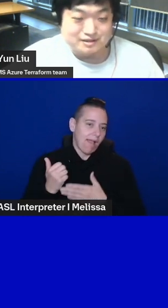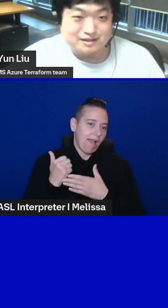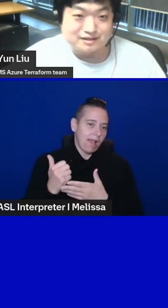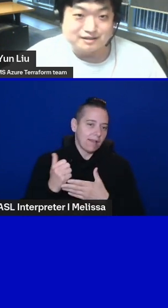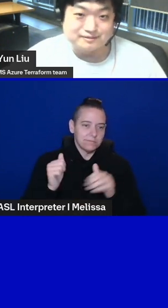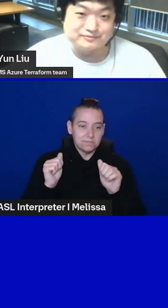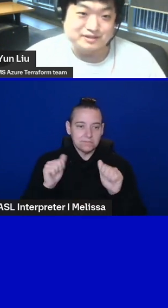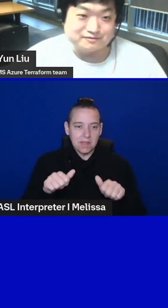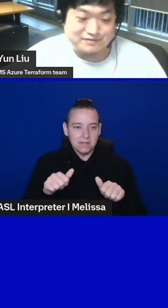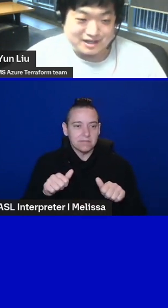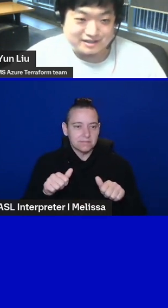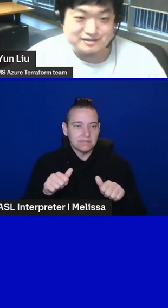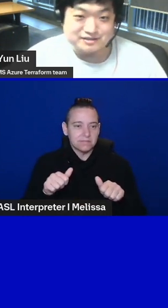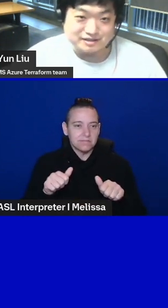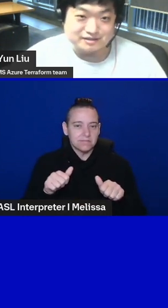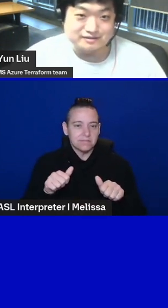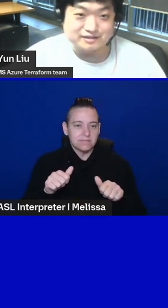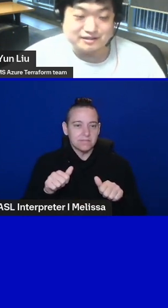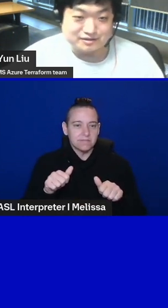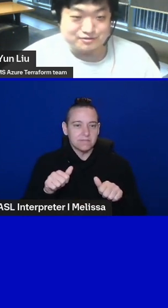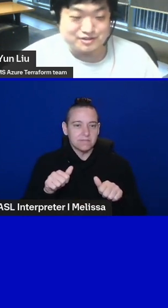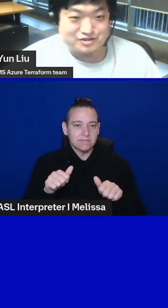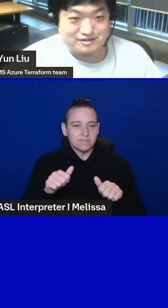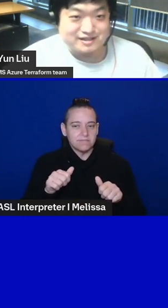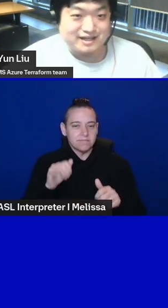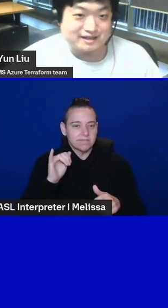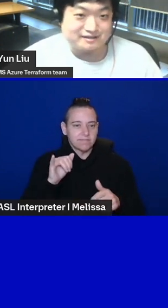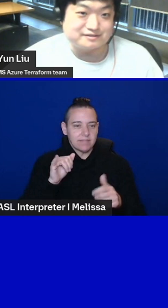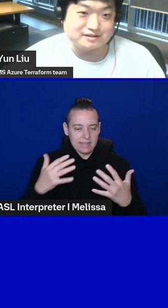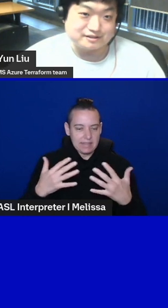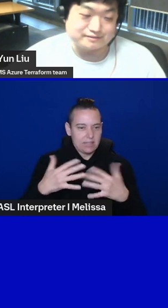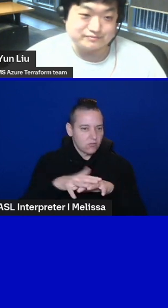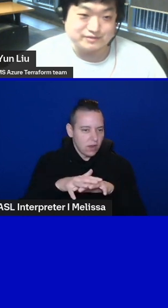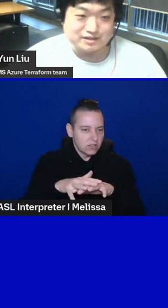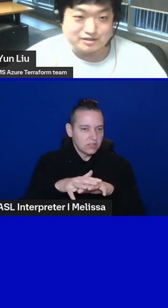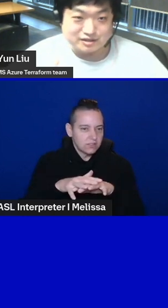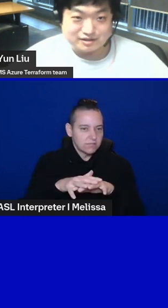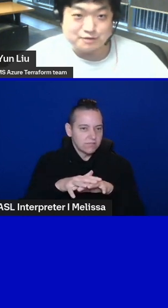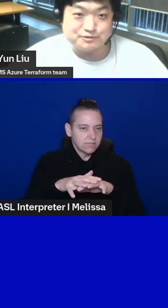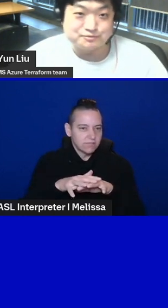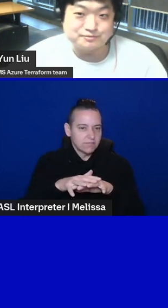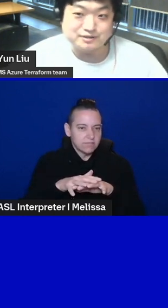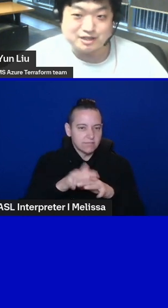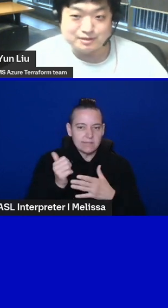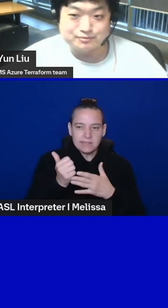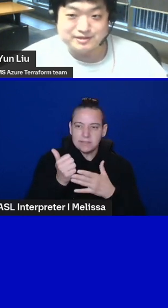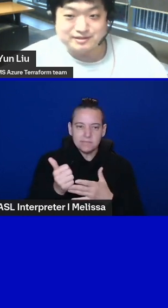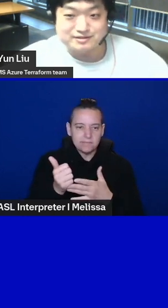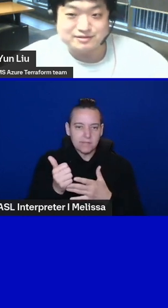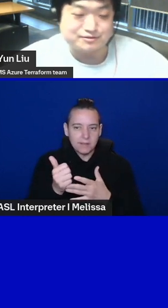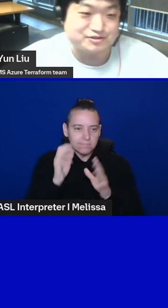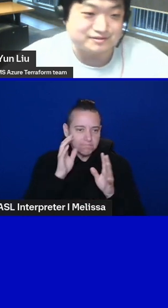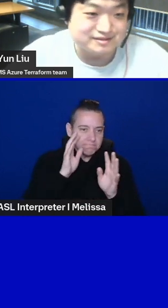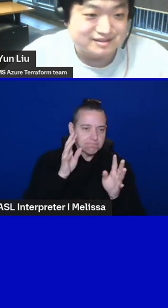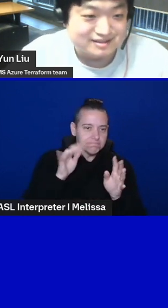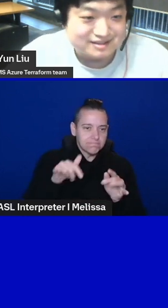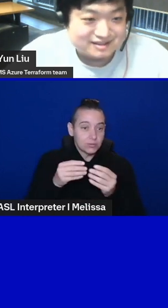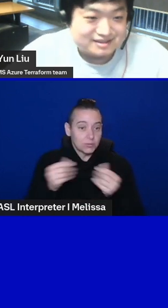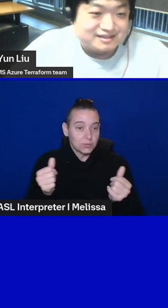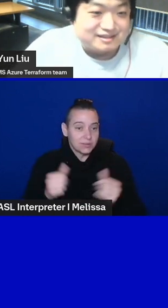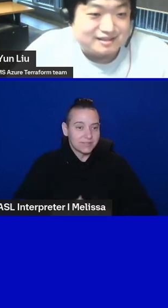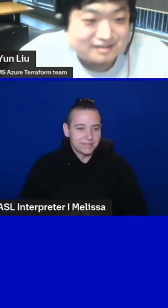to find intuition and help you come up with this solution.